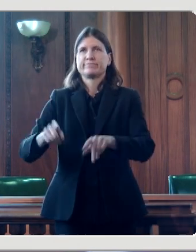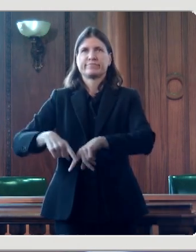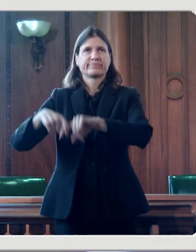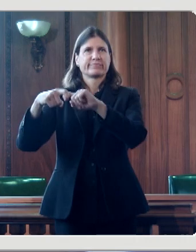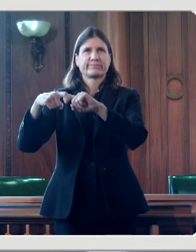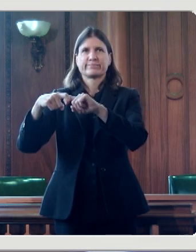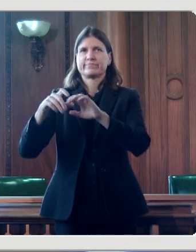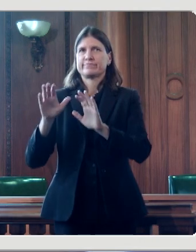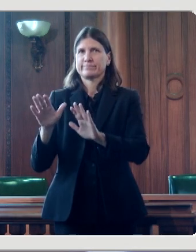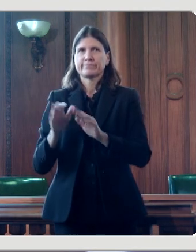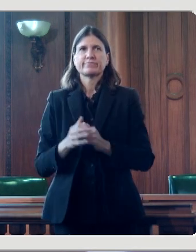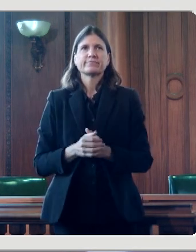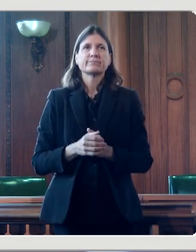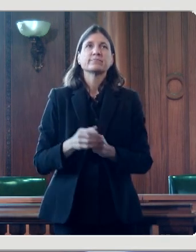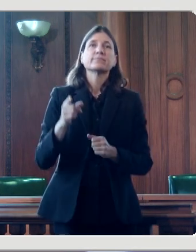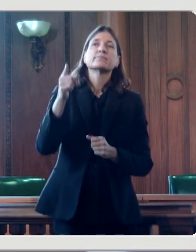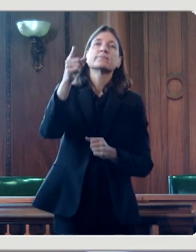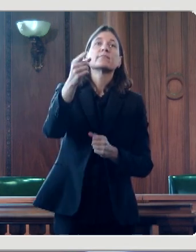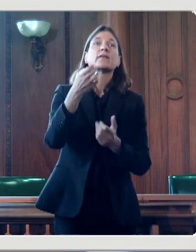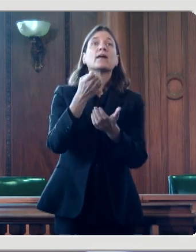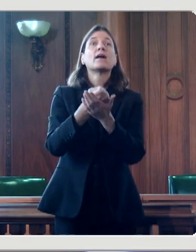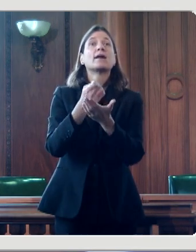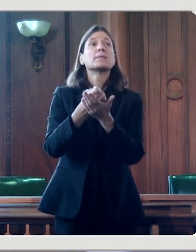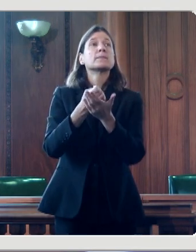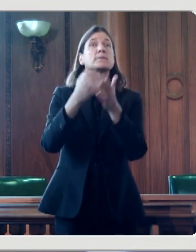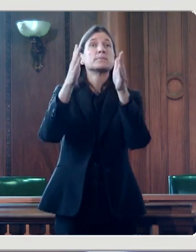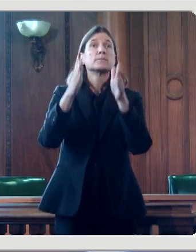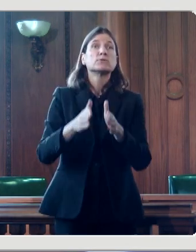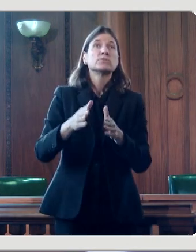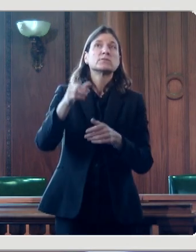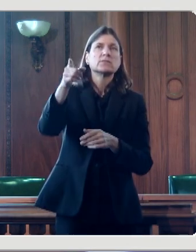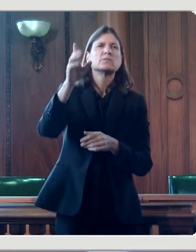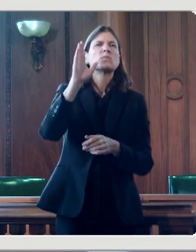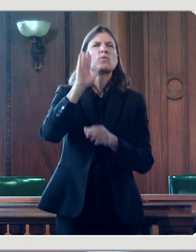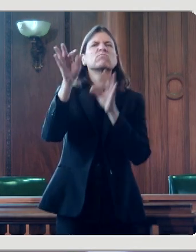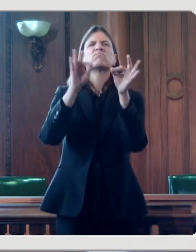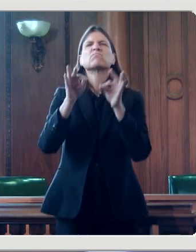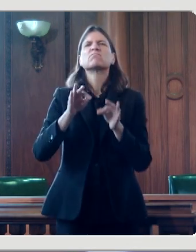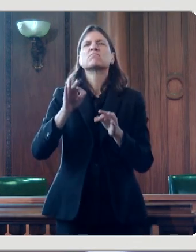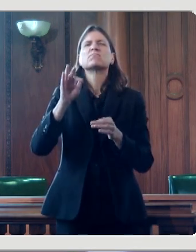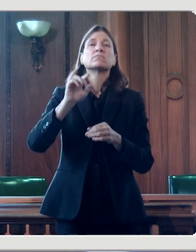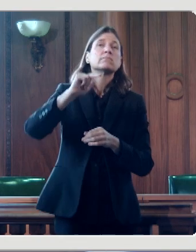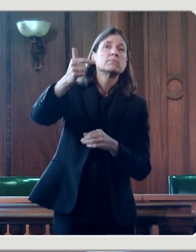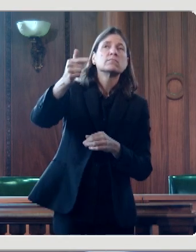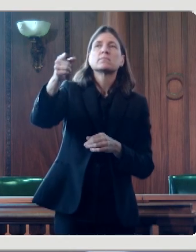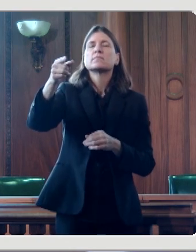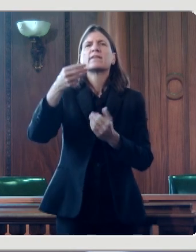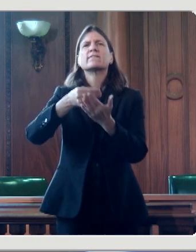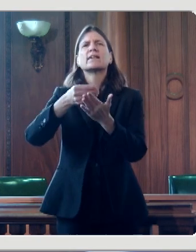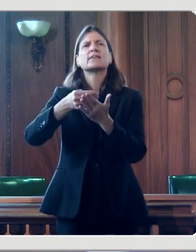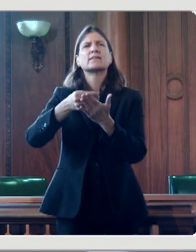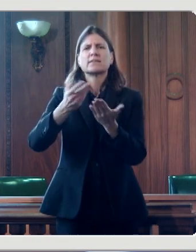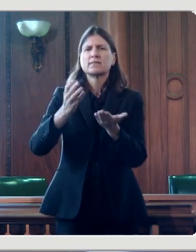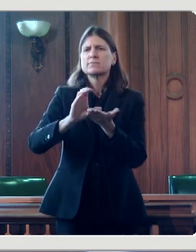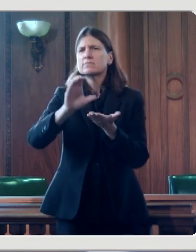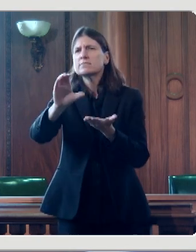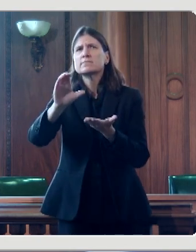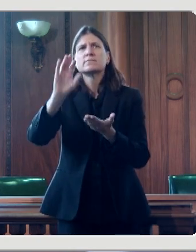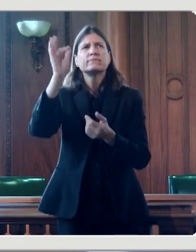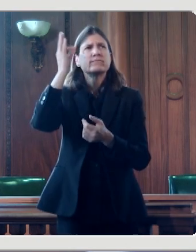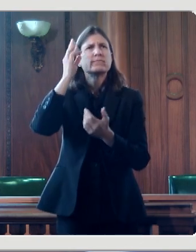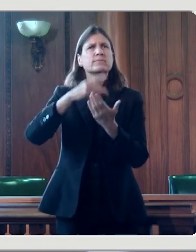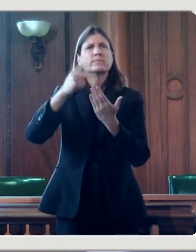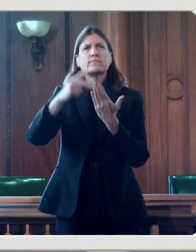recovery packages, and also I think that we'll be getting some news from Governor Baker on state money for